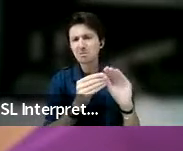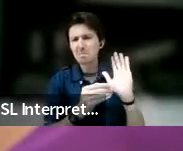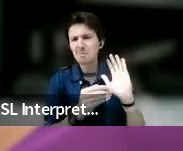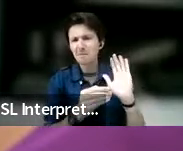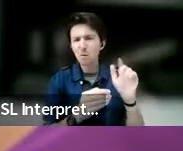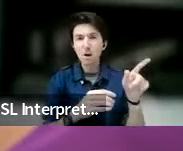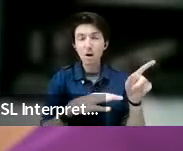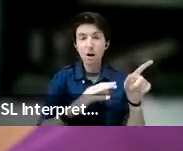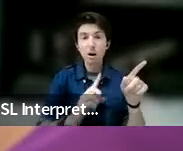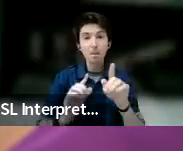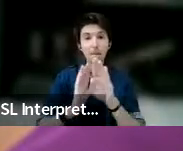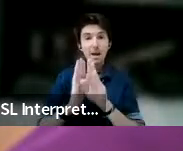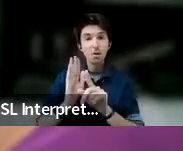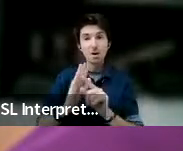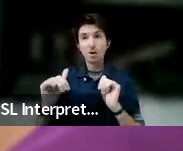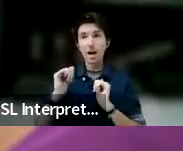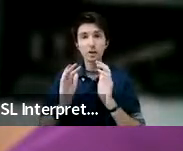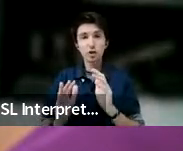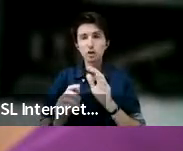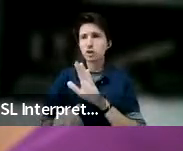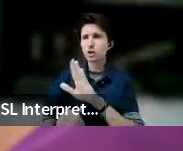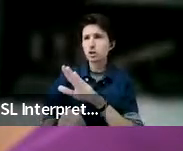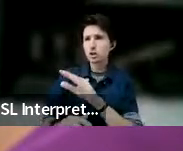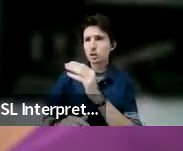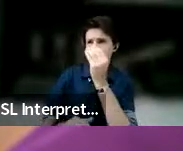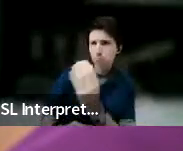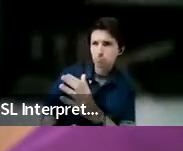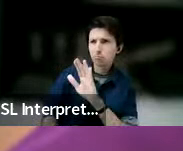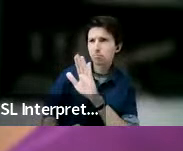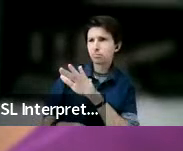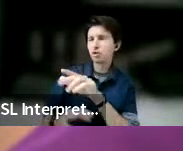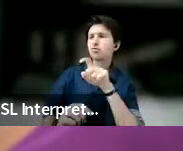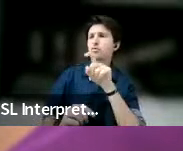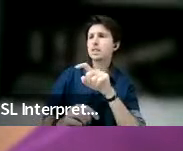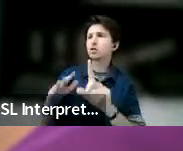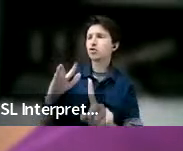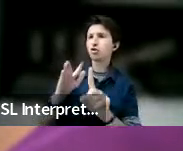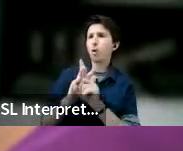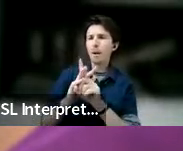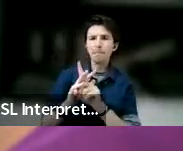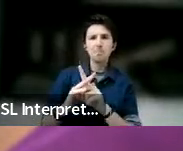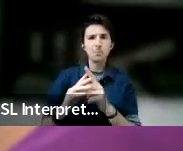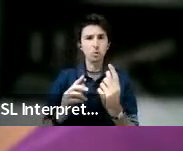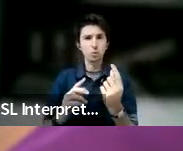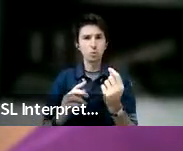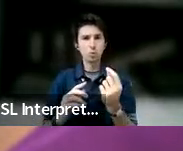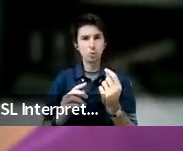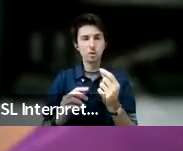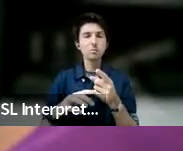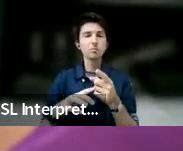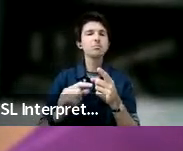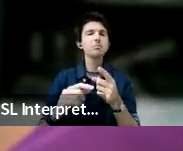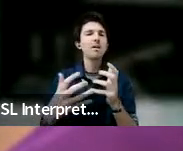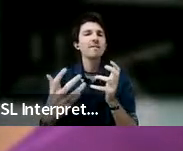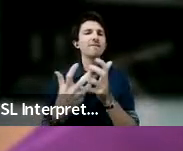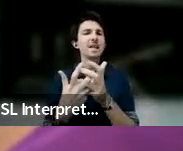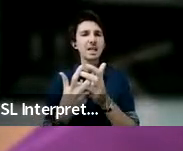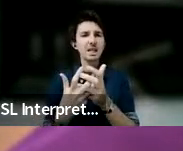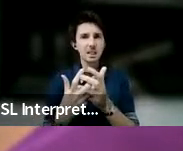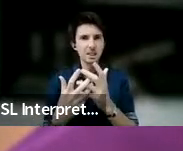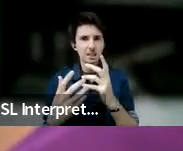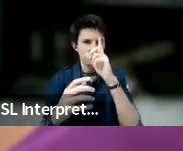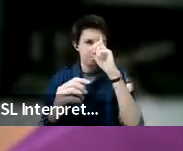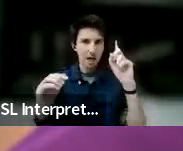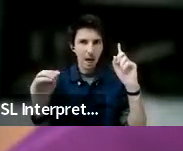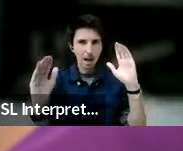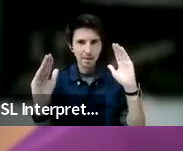to report somewhere. They want them to be fitted with the costume or to maybe meet the wardrobe staff